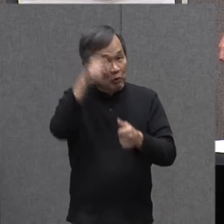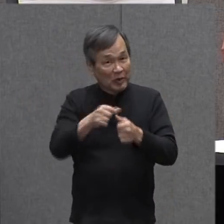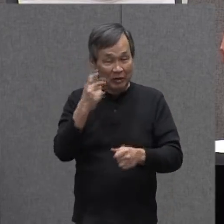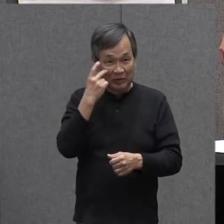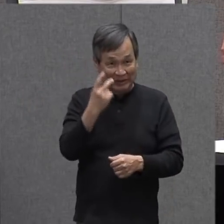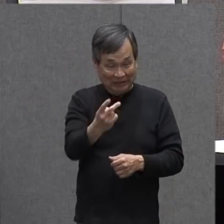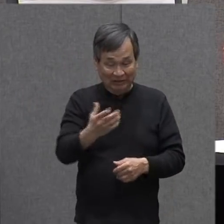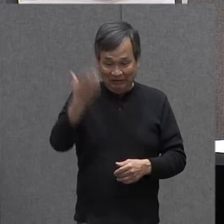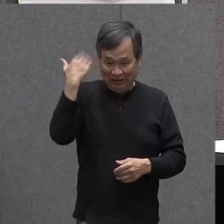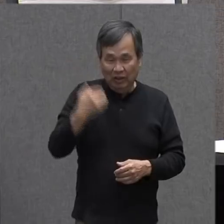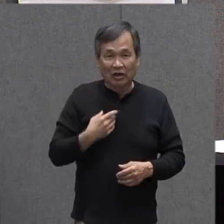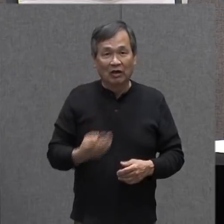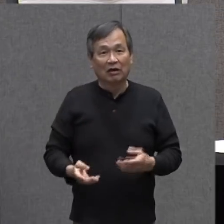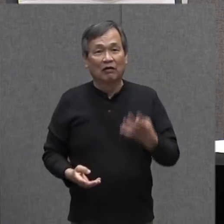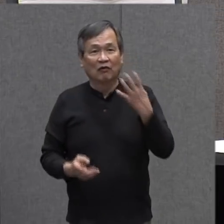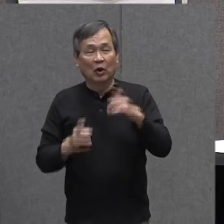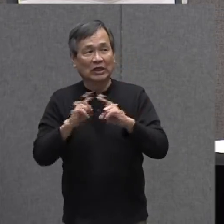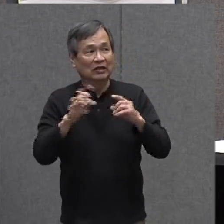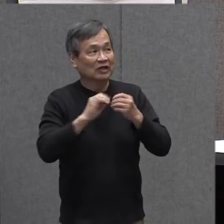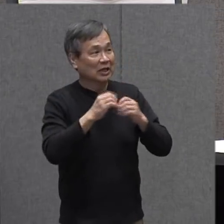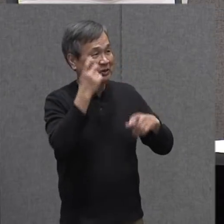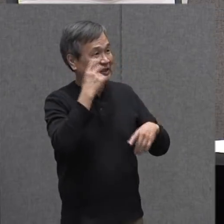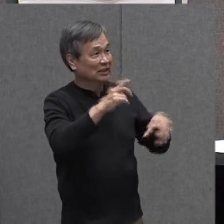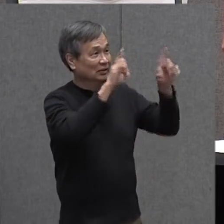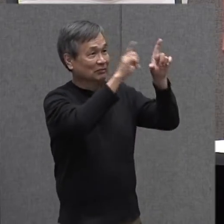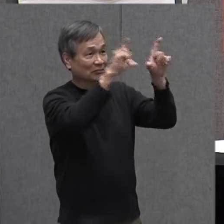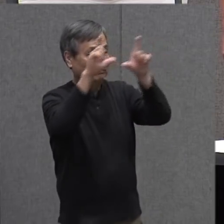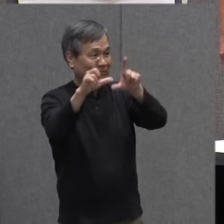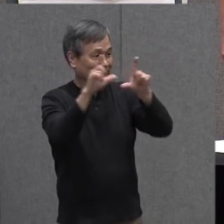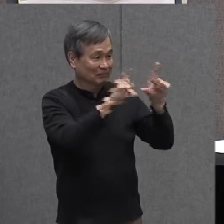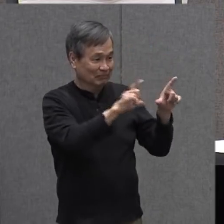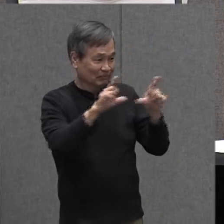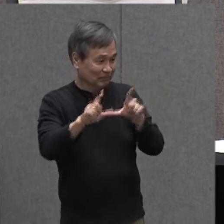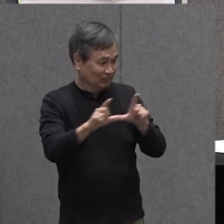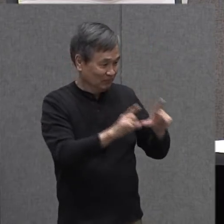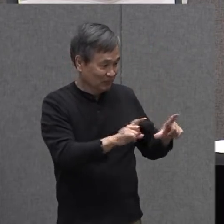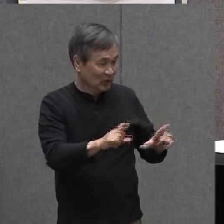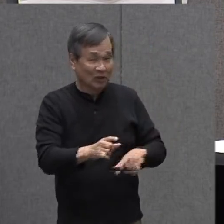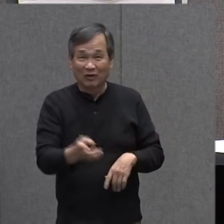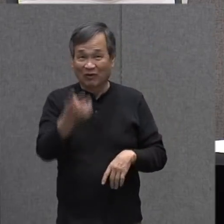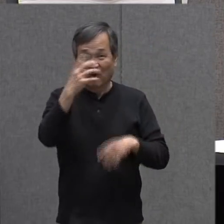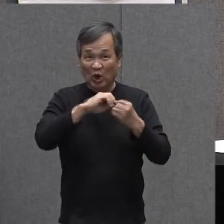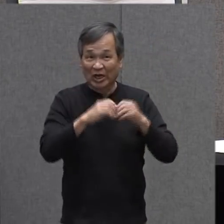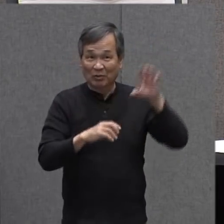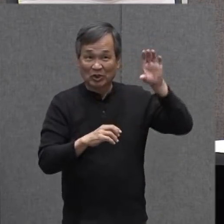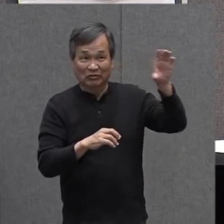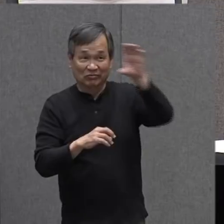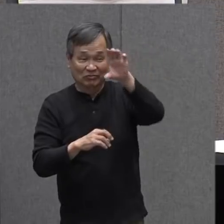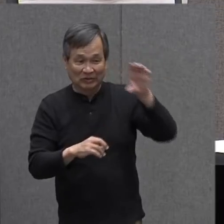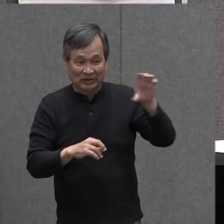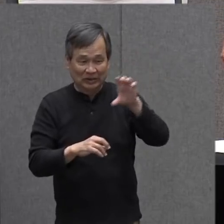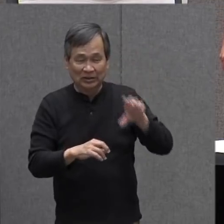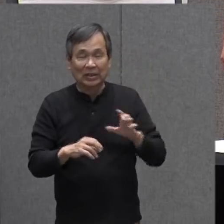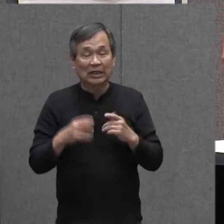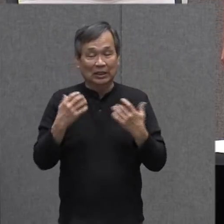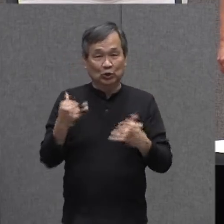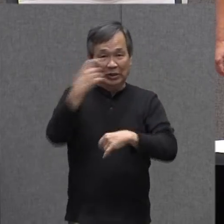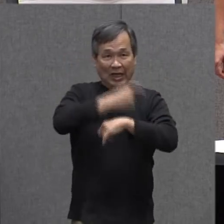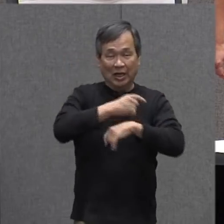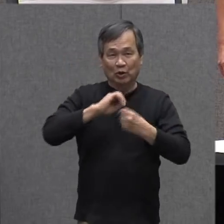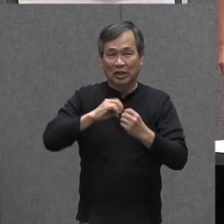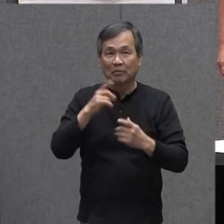things as evidence. And evidence is information that supports our idea. So the big idea